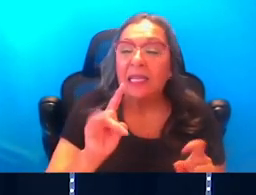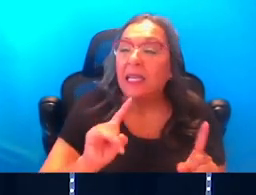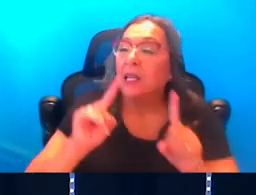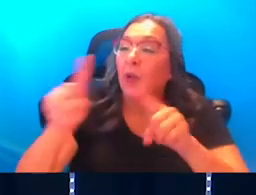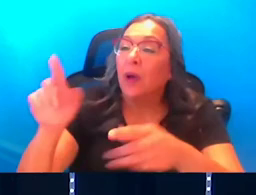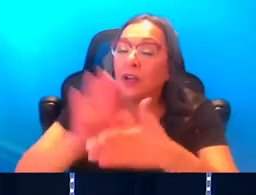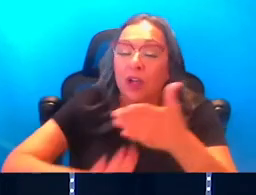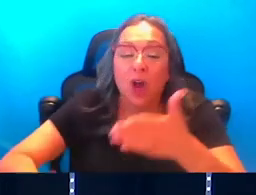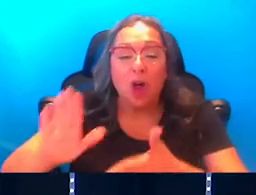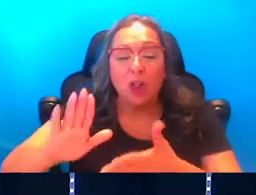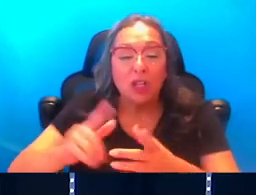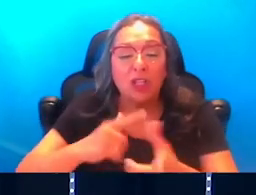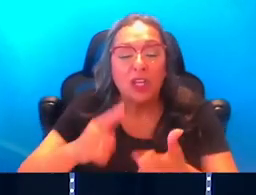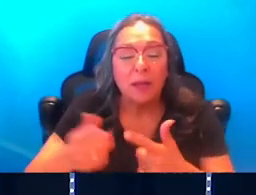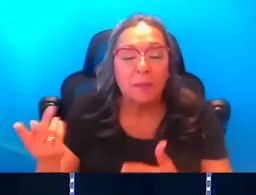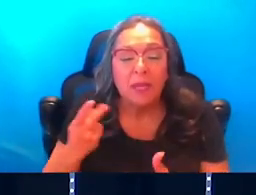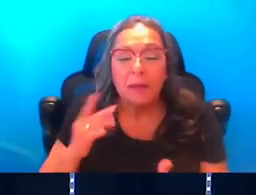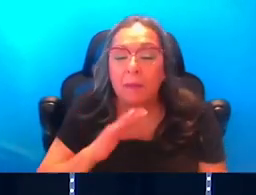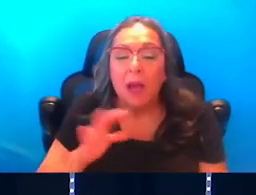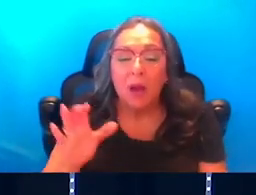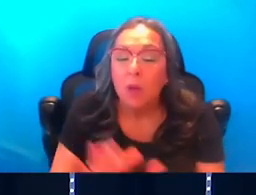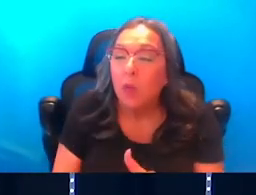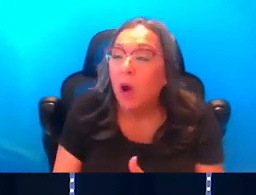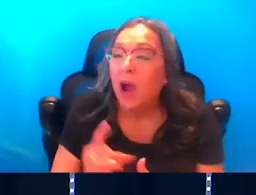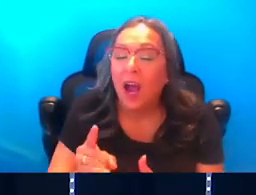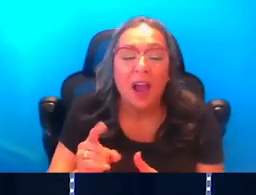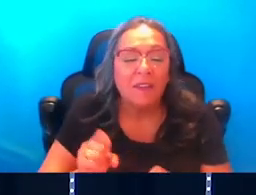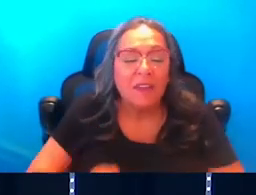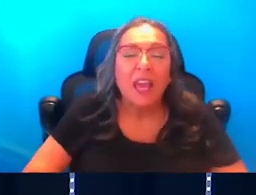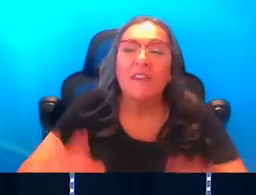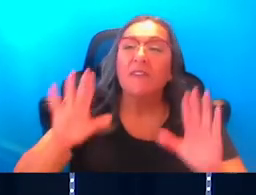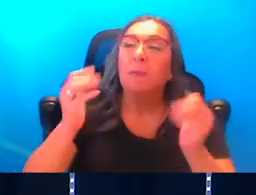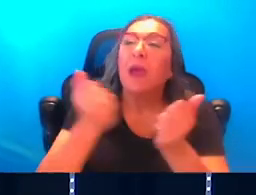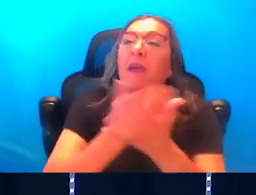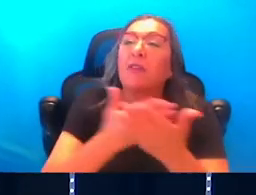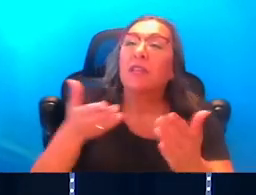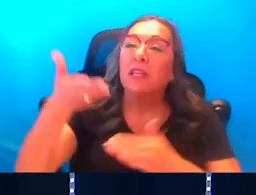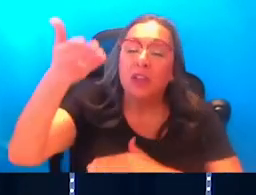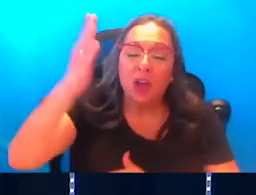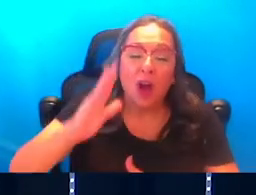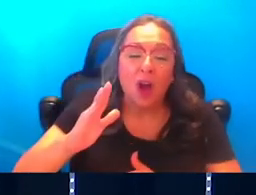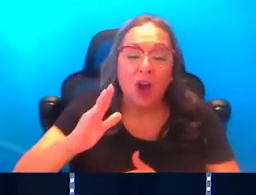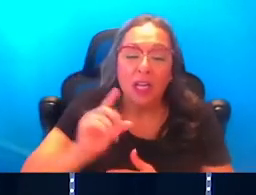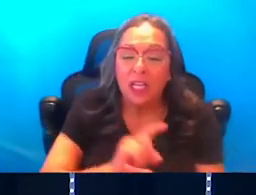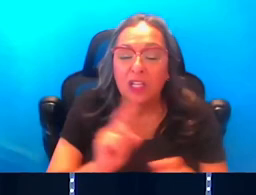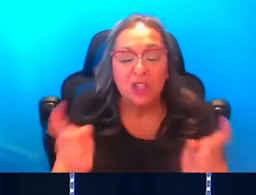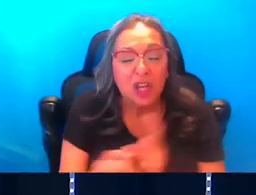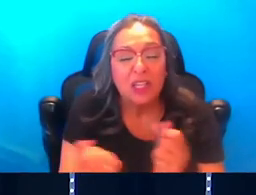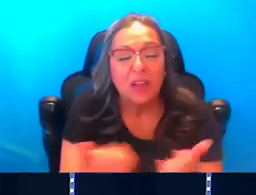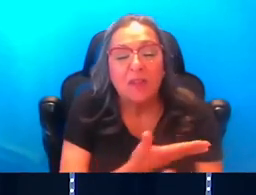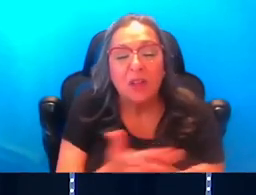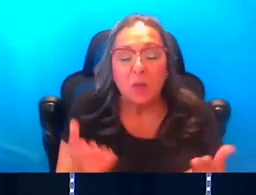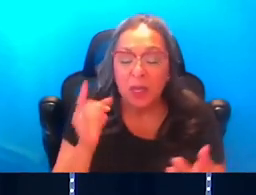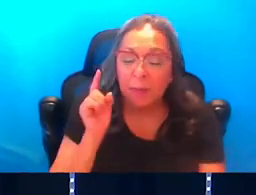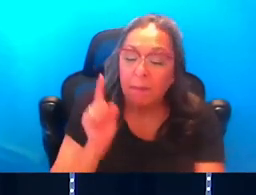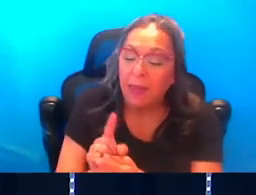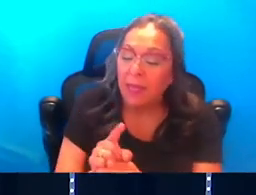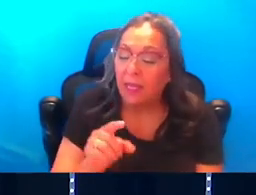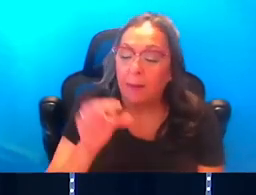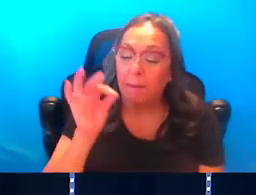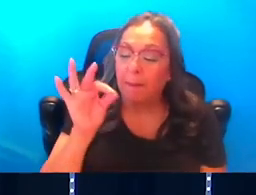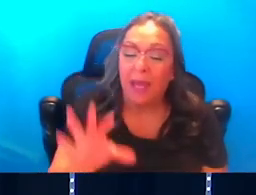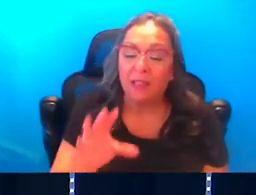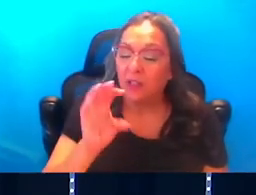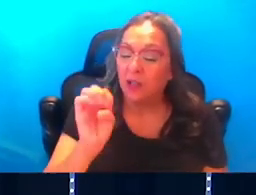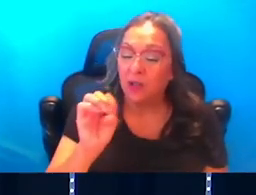given everything to God, turn our worlds upside down, right? And we met this guy named Pastor Ed Meyer. And I mean,